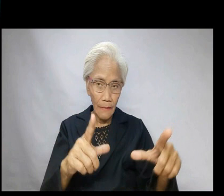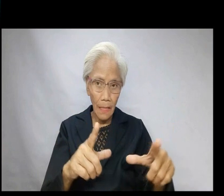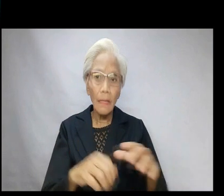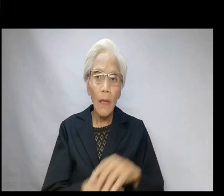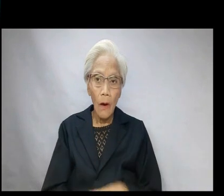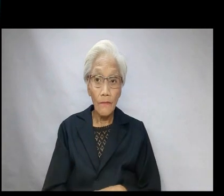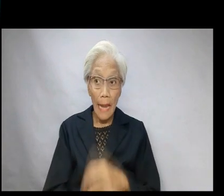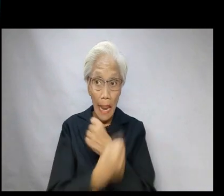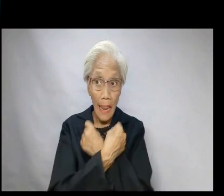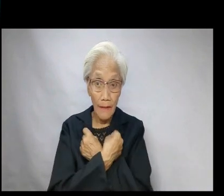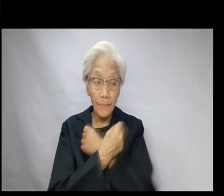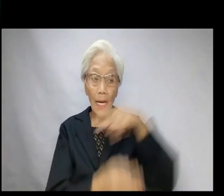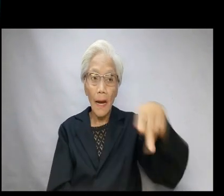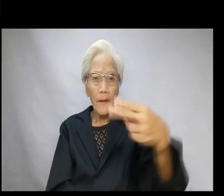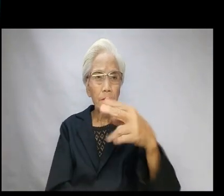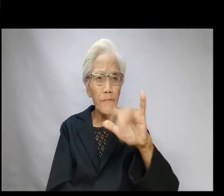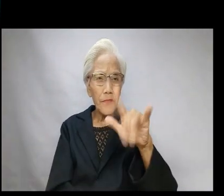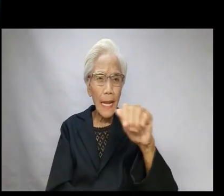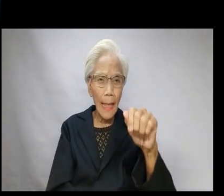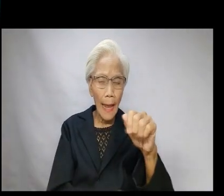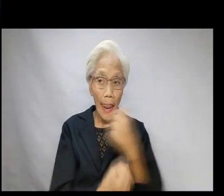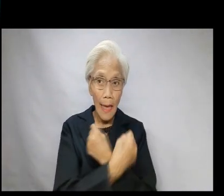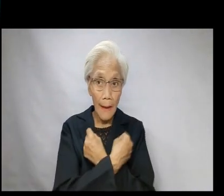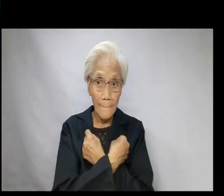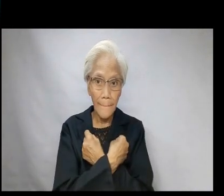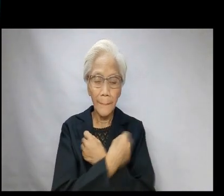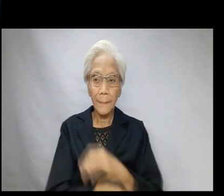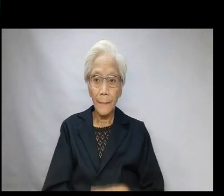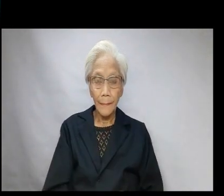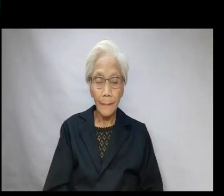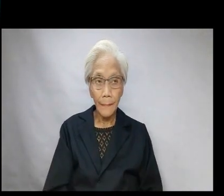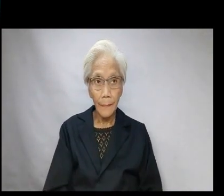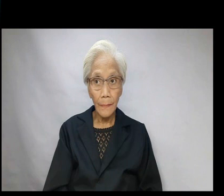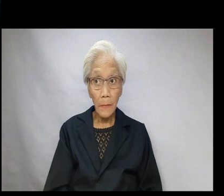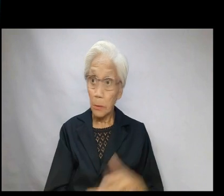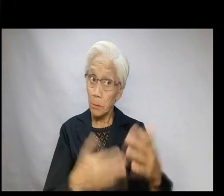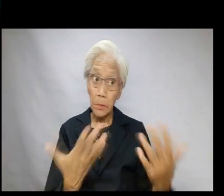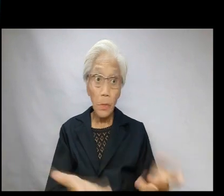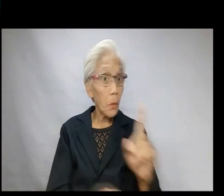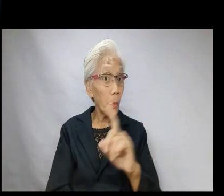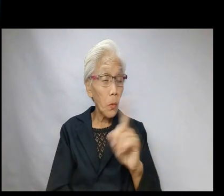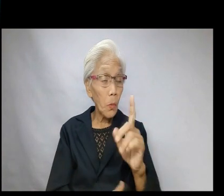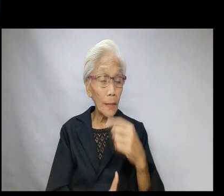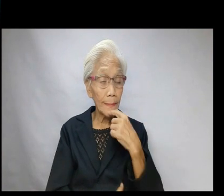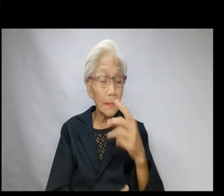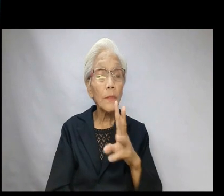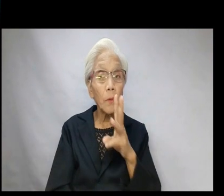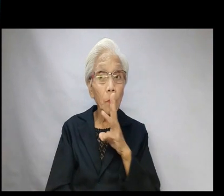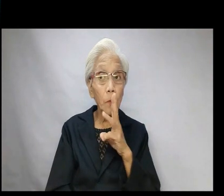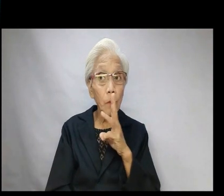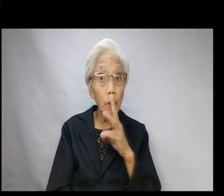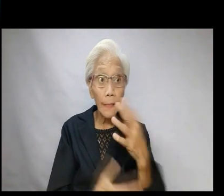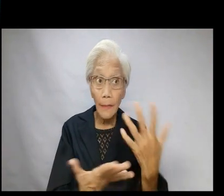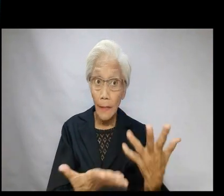stage of love, philia kind of love, or pagmamahal kind of love. So, what